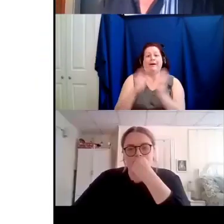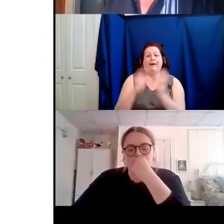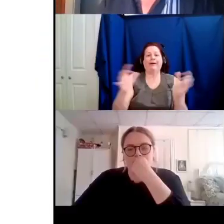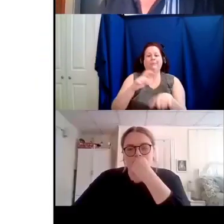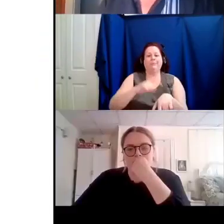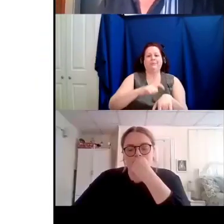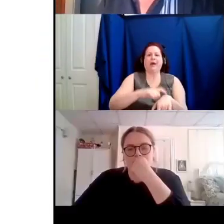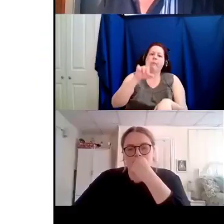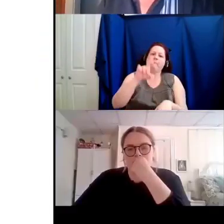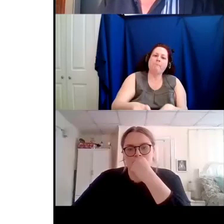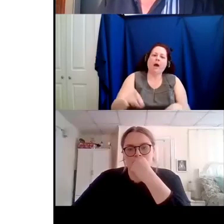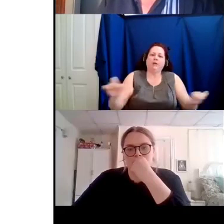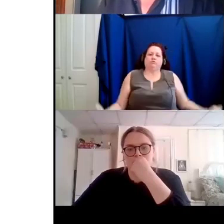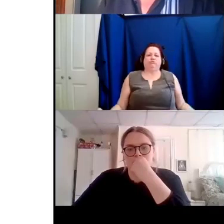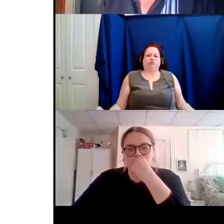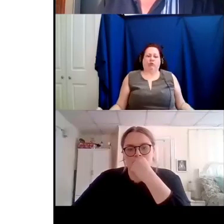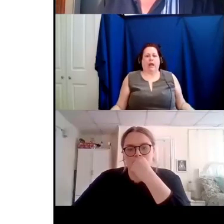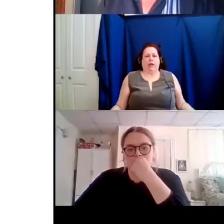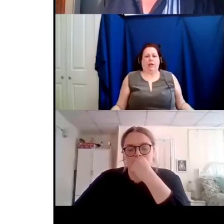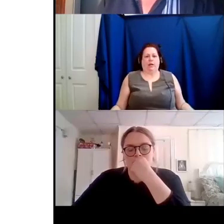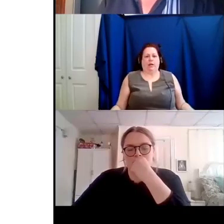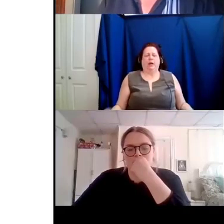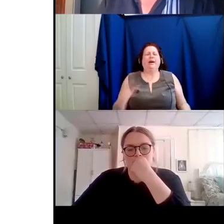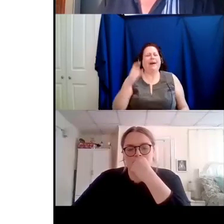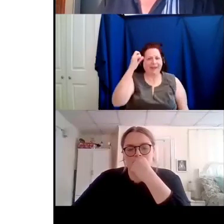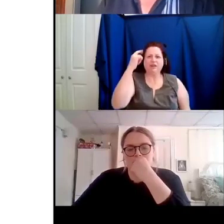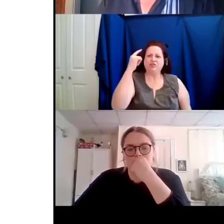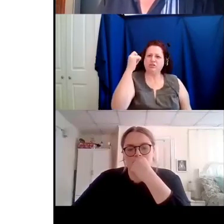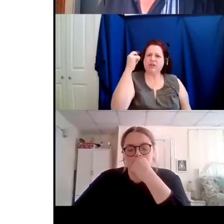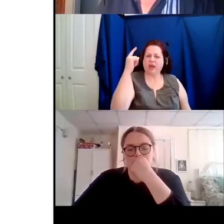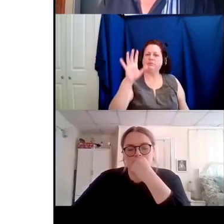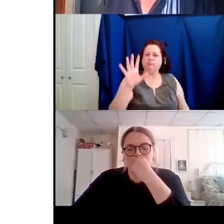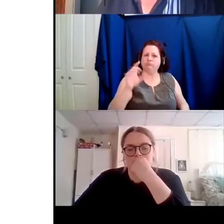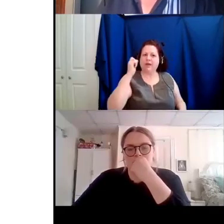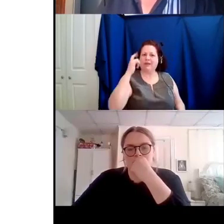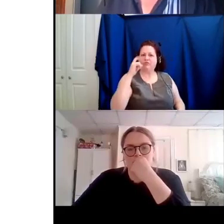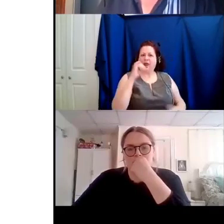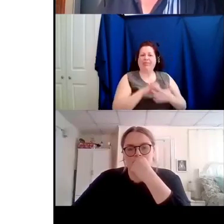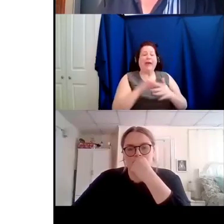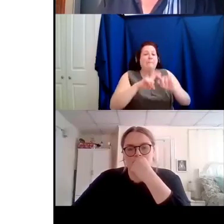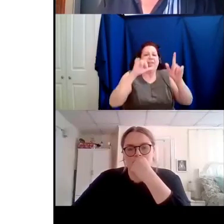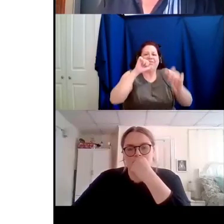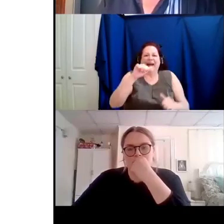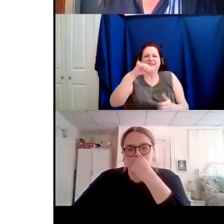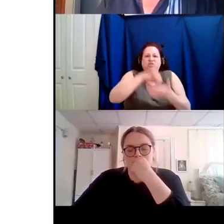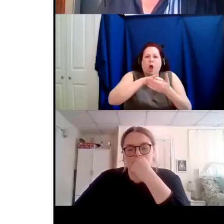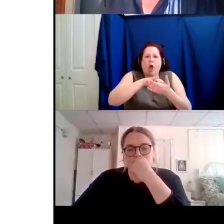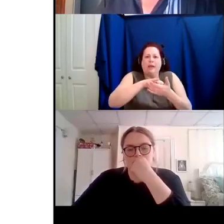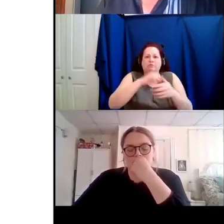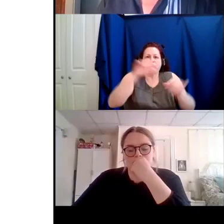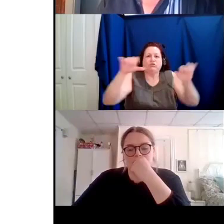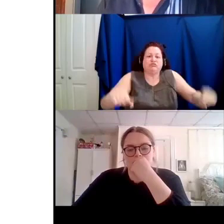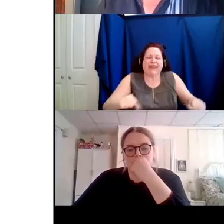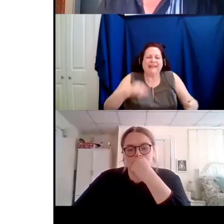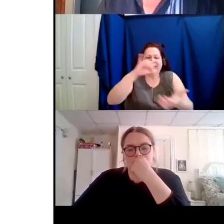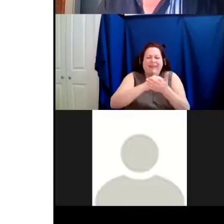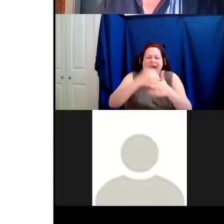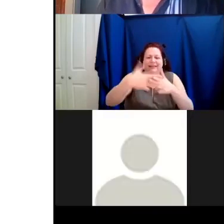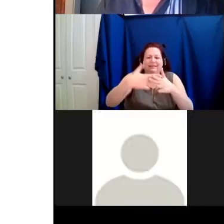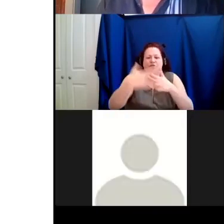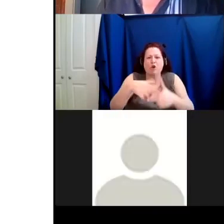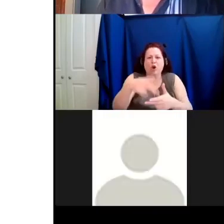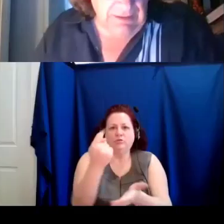that he had to spend in restraints. And, I get that, but that is not a restraint. That's treatment, and it's treatment